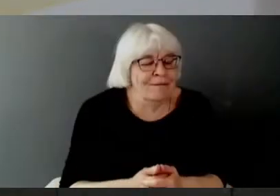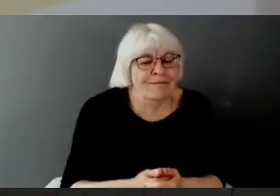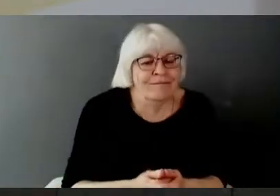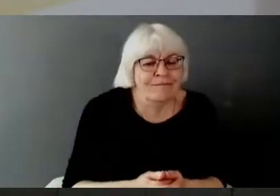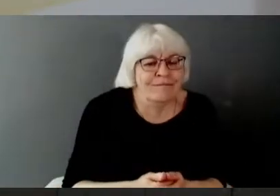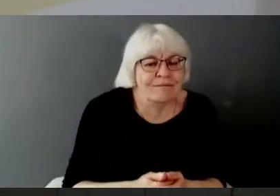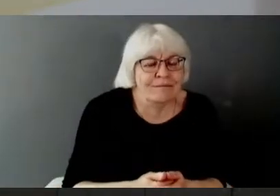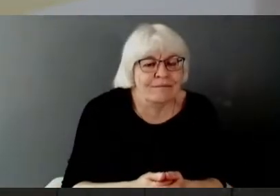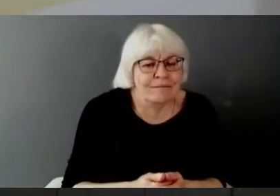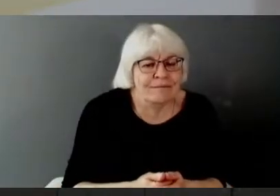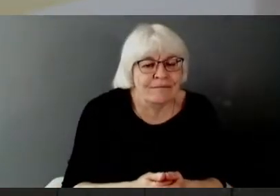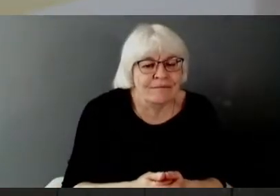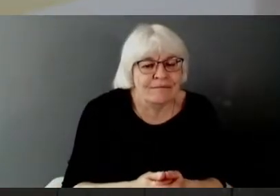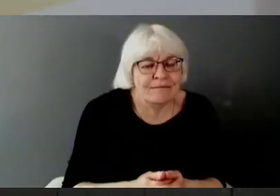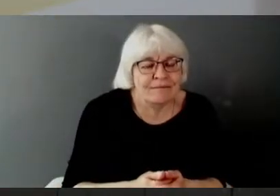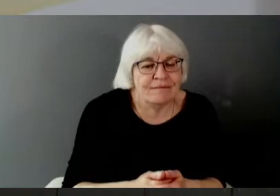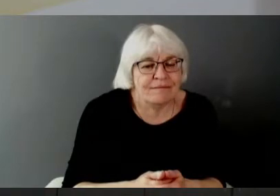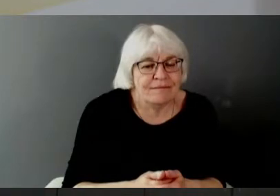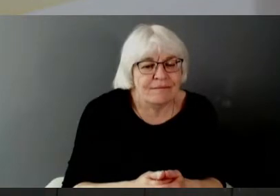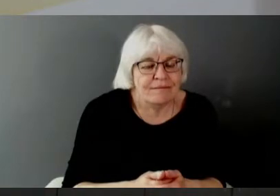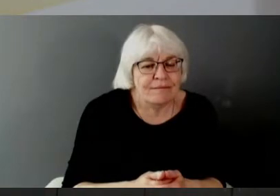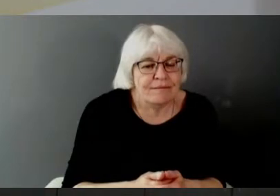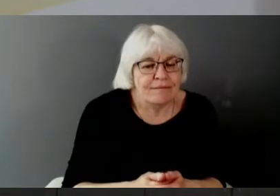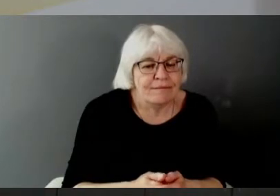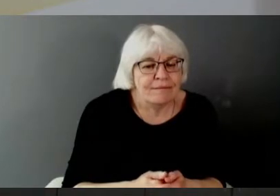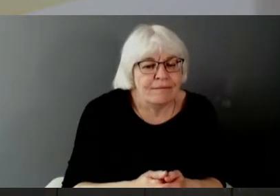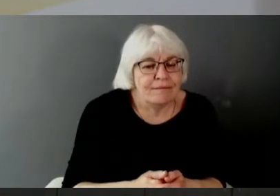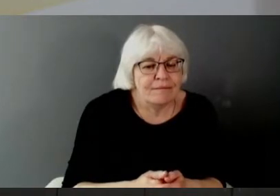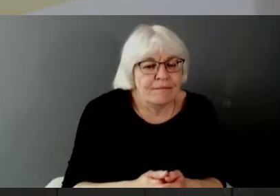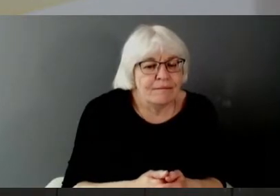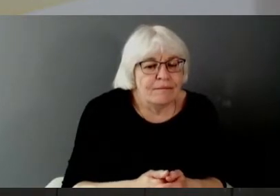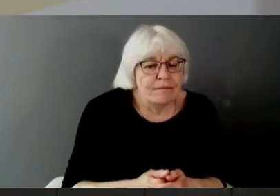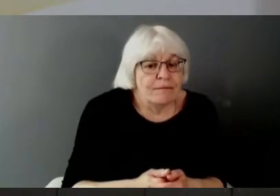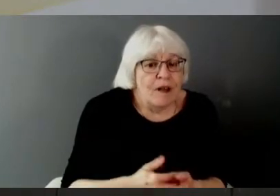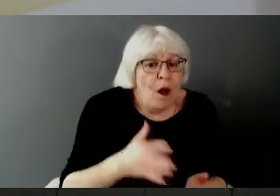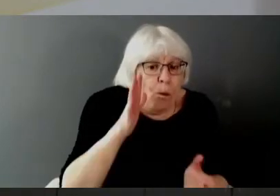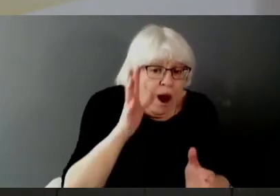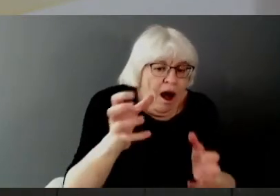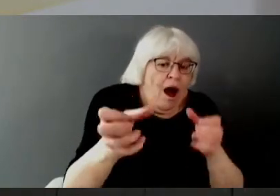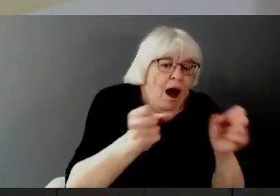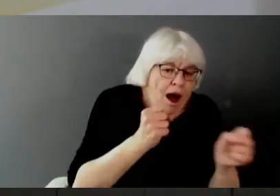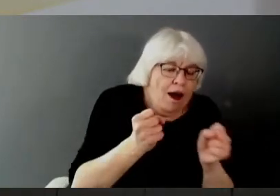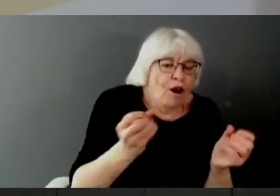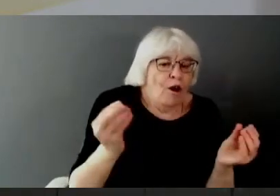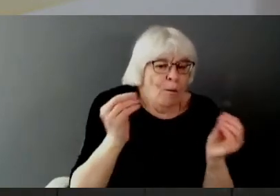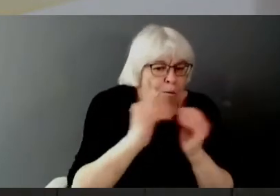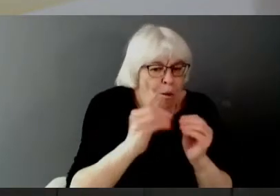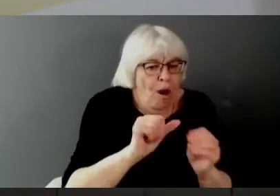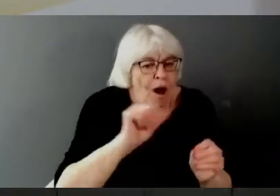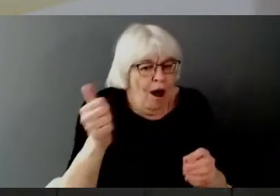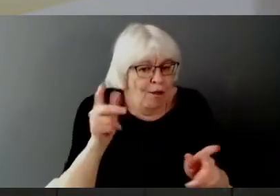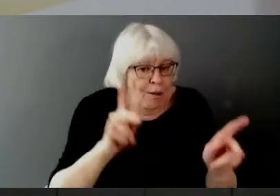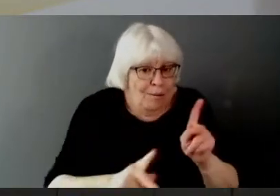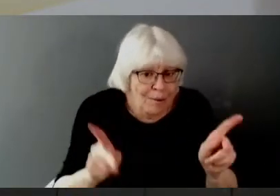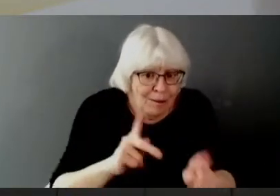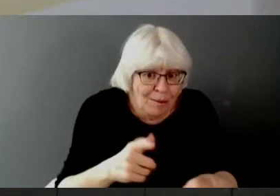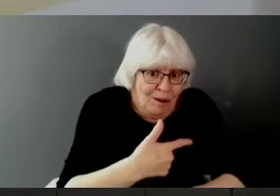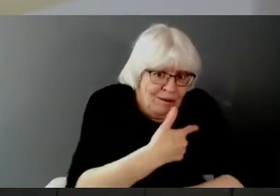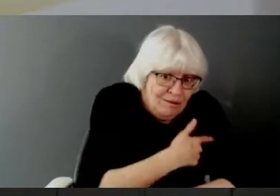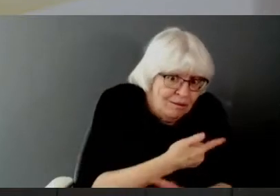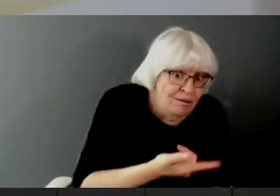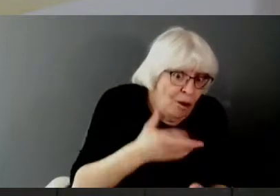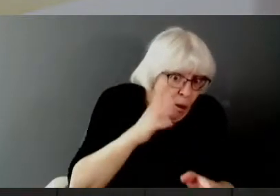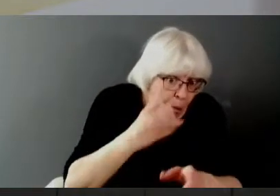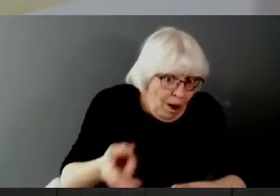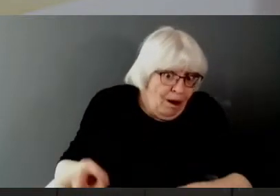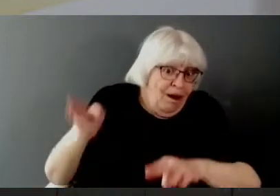using other immunizers if we all of a sudden got additional doses tomorrow. But that is what we